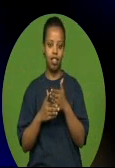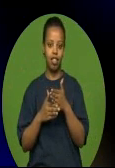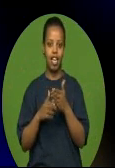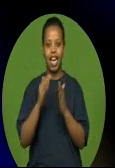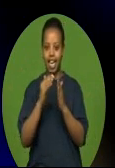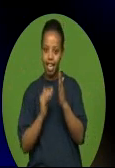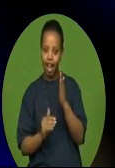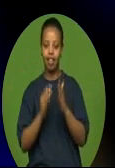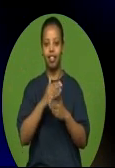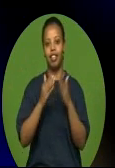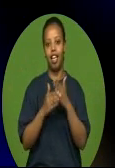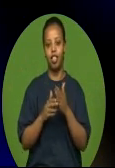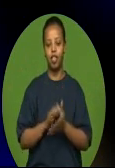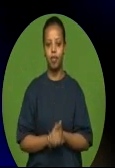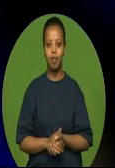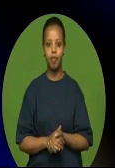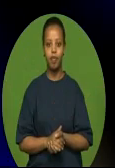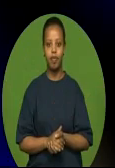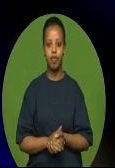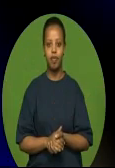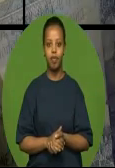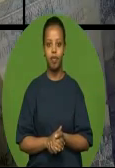stage, decline stage.